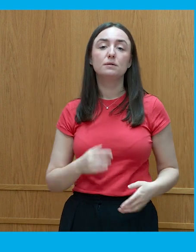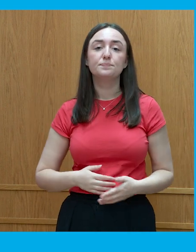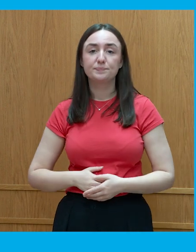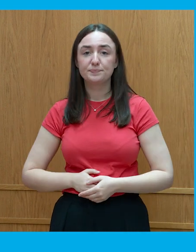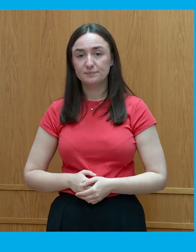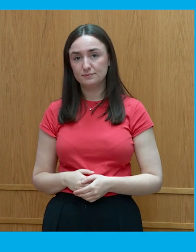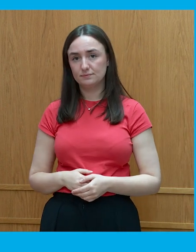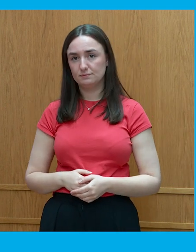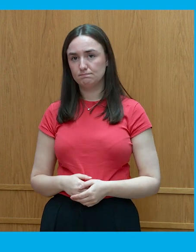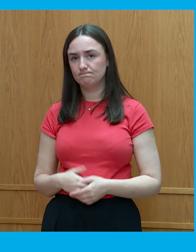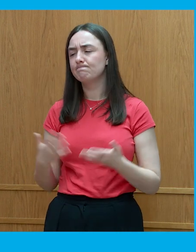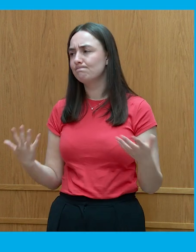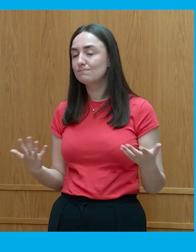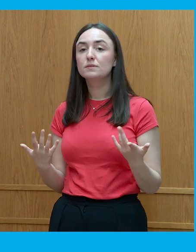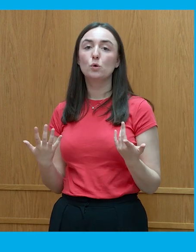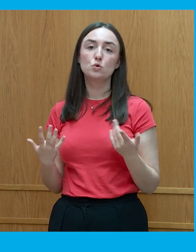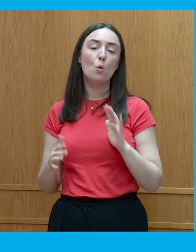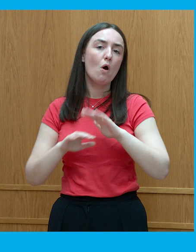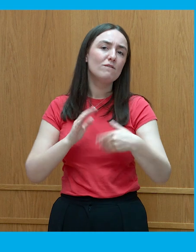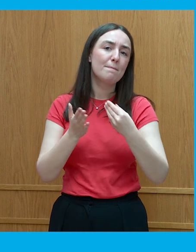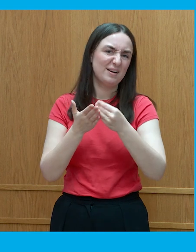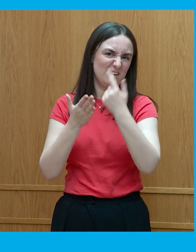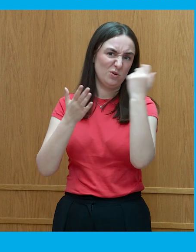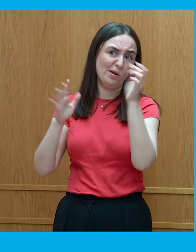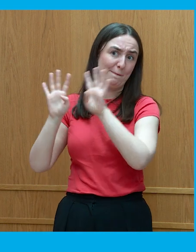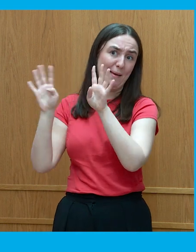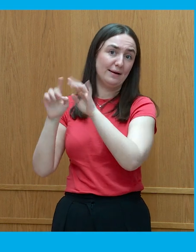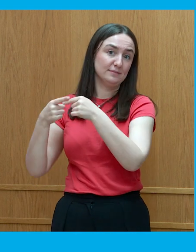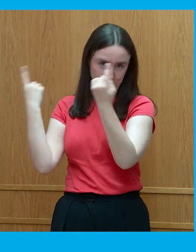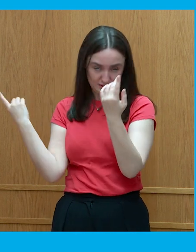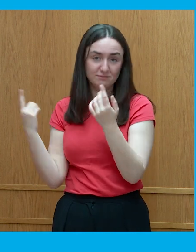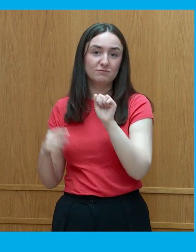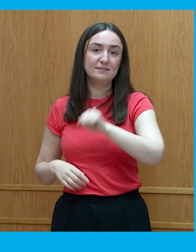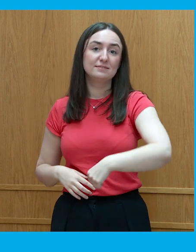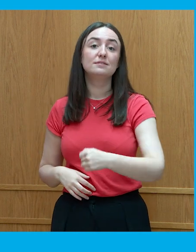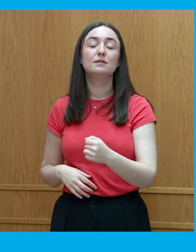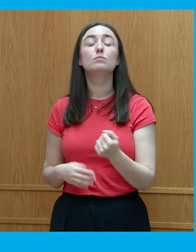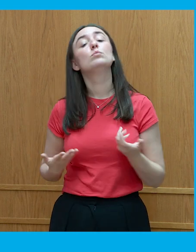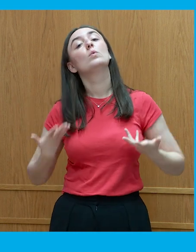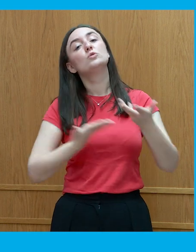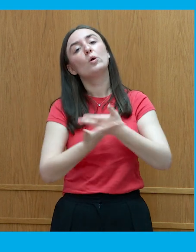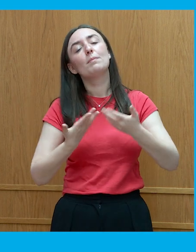about money being a whole other panel, I'm wondering, we've talked about age.